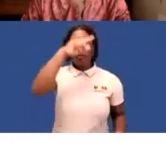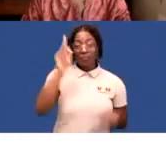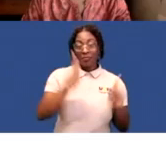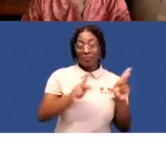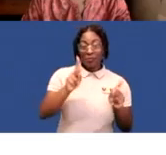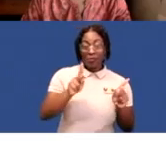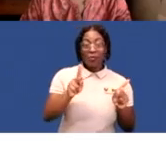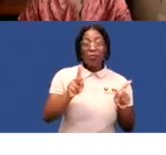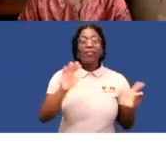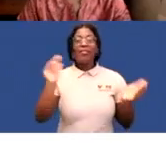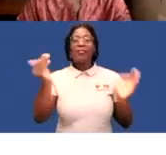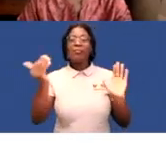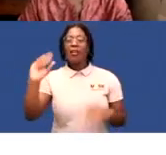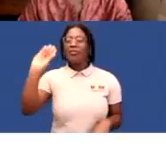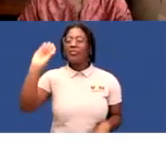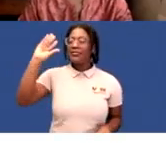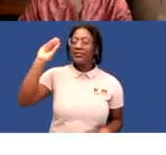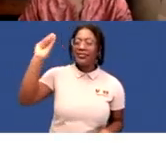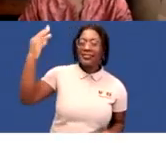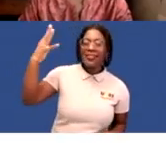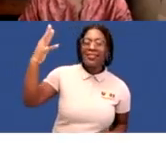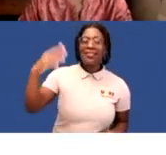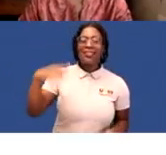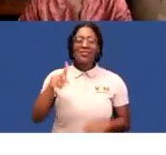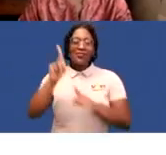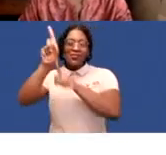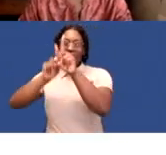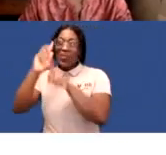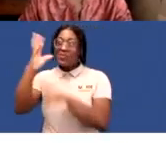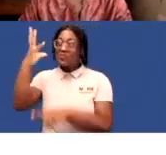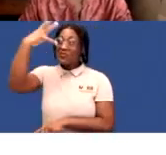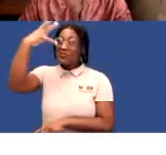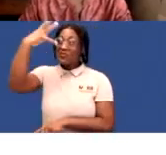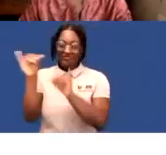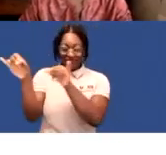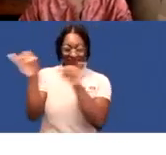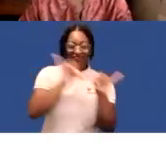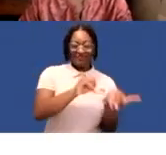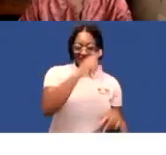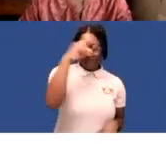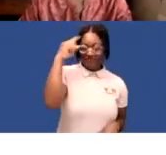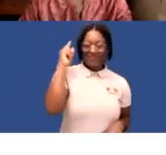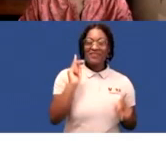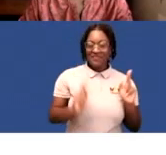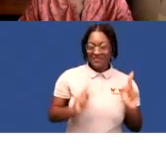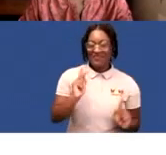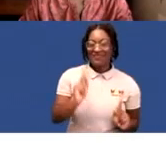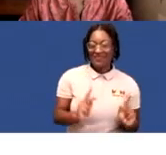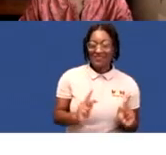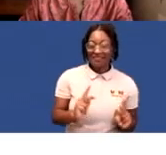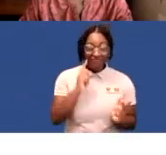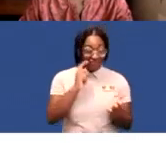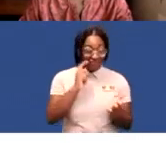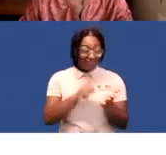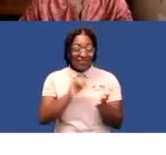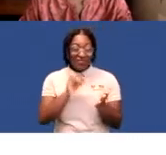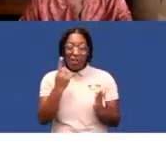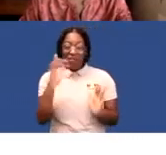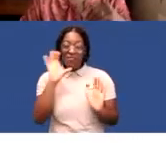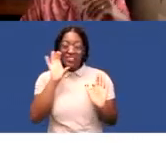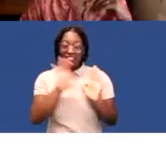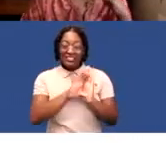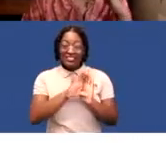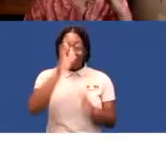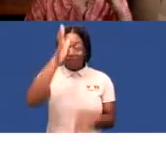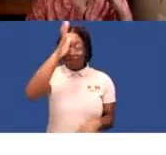page of an elderly man, his face raised and smiling at something unseen to the reader. When I look at this page, I